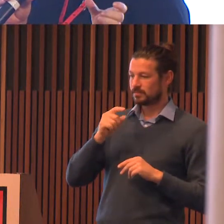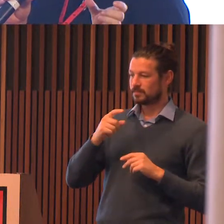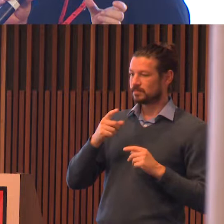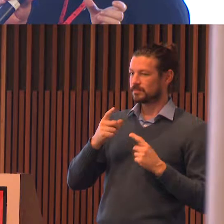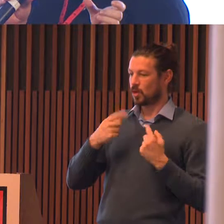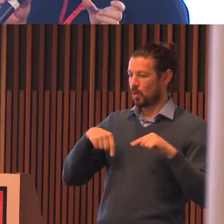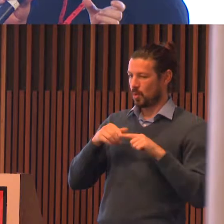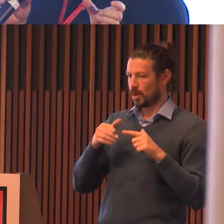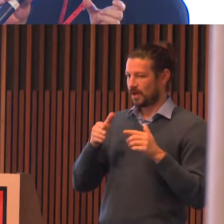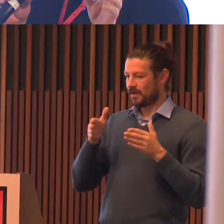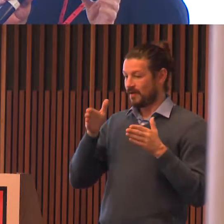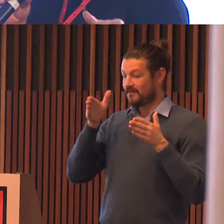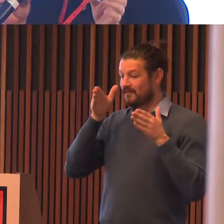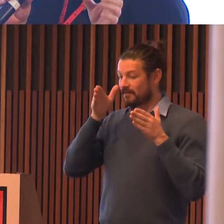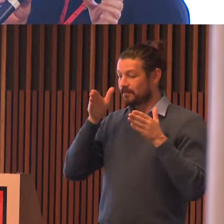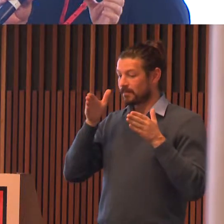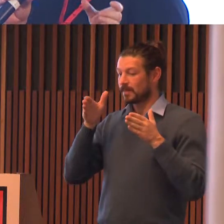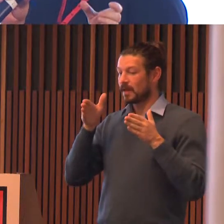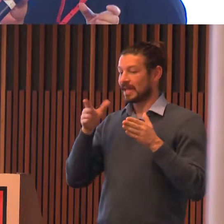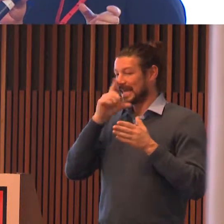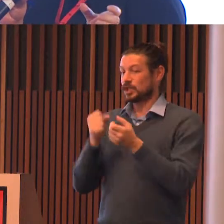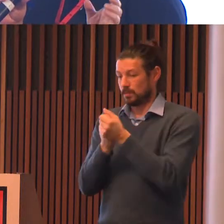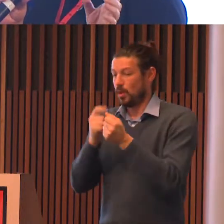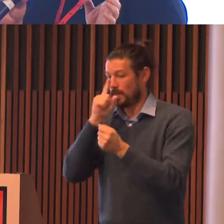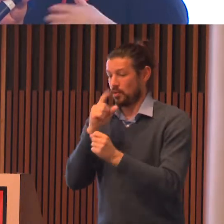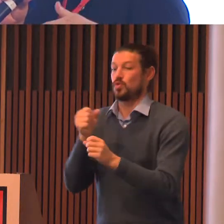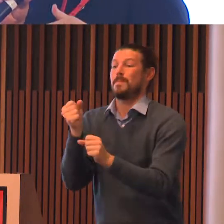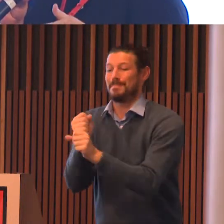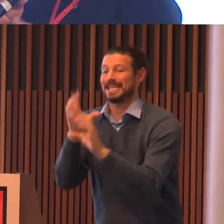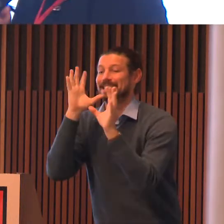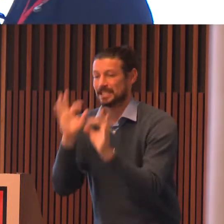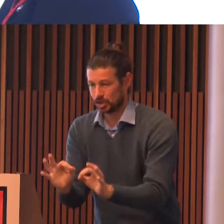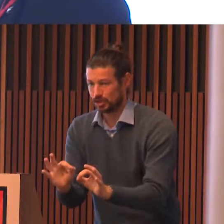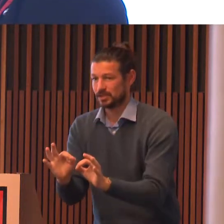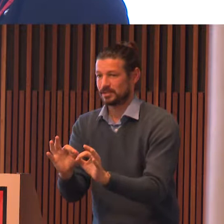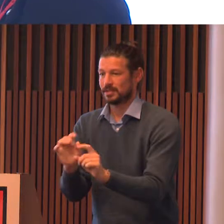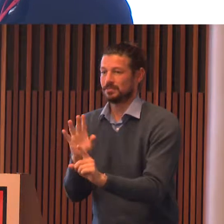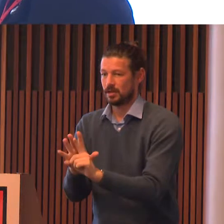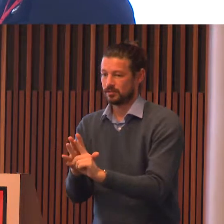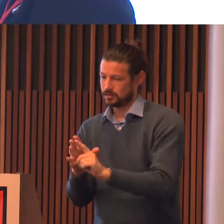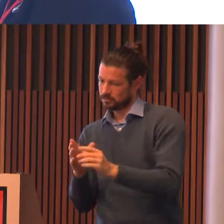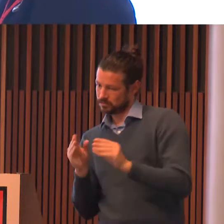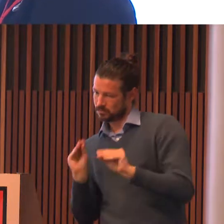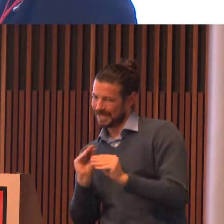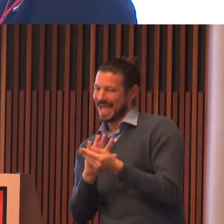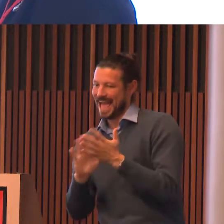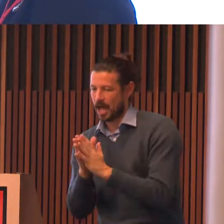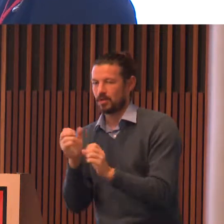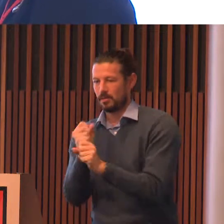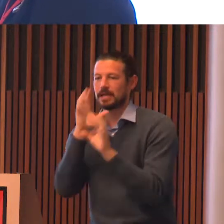to support people in making decisions, and advocacy, I think, is crucial in a lot of those decisions.